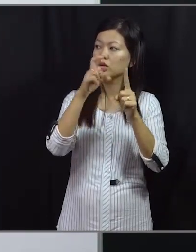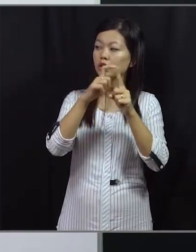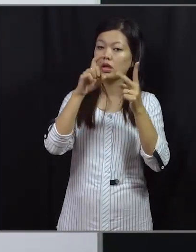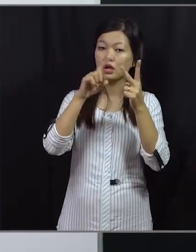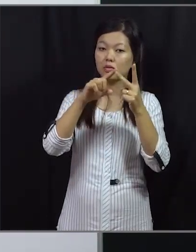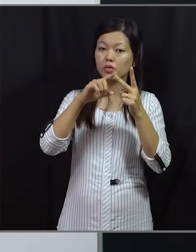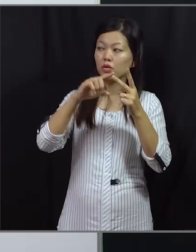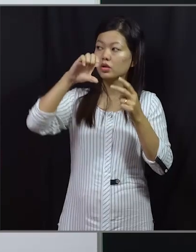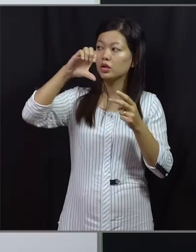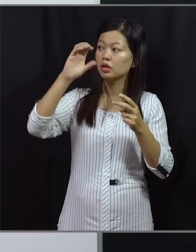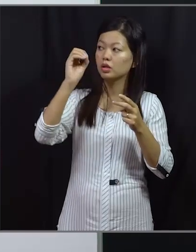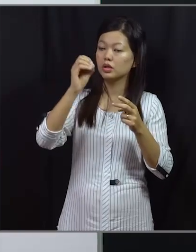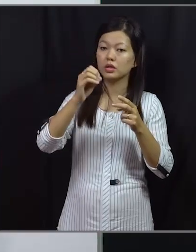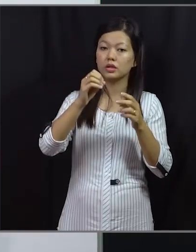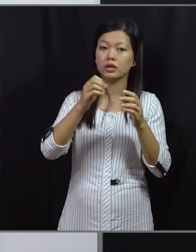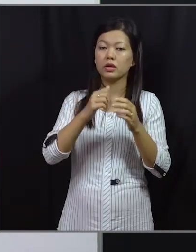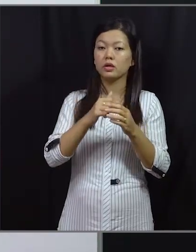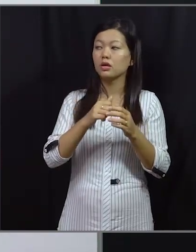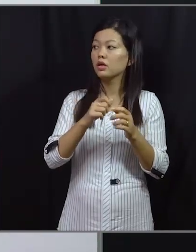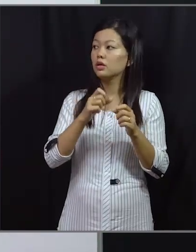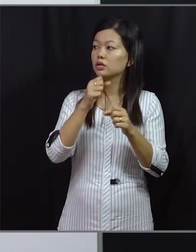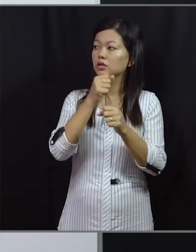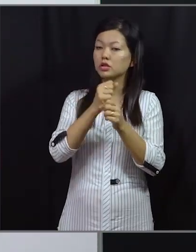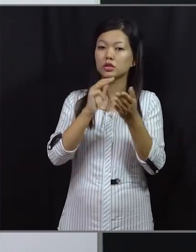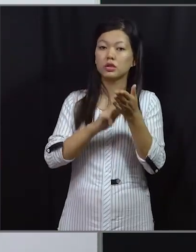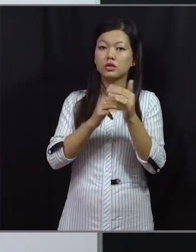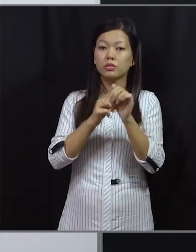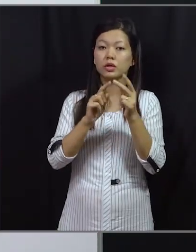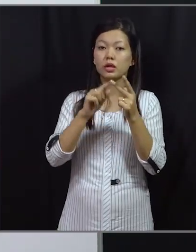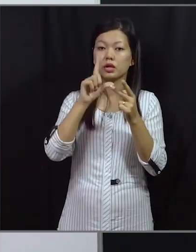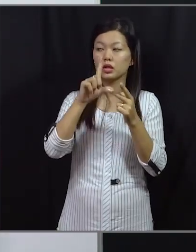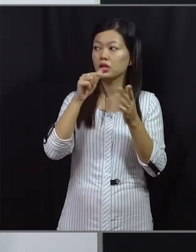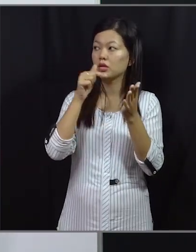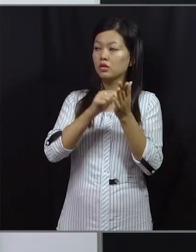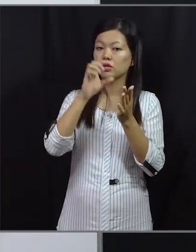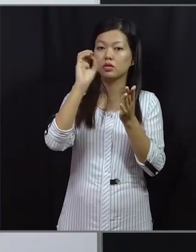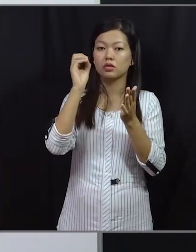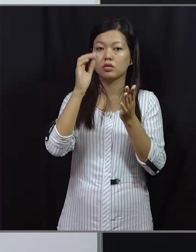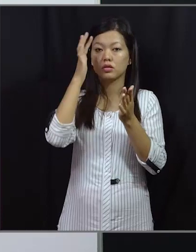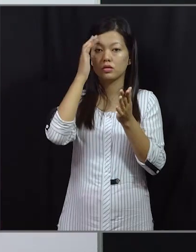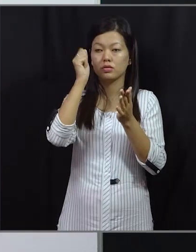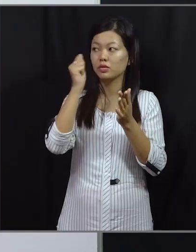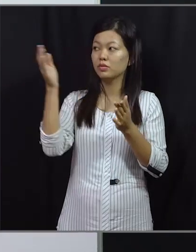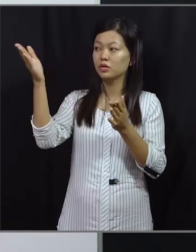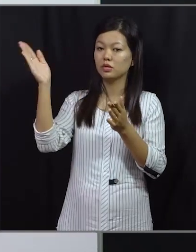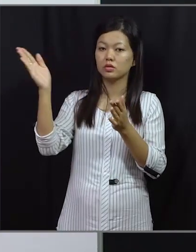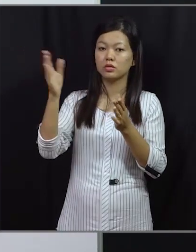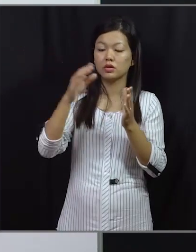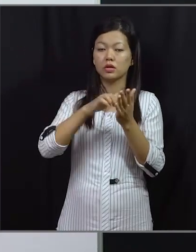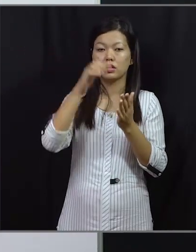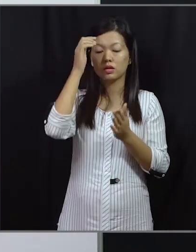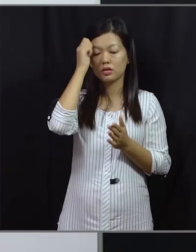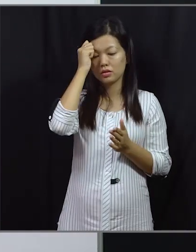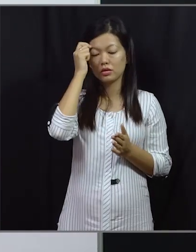Okay, so in this session we learn the types of sets. The first one, empty set, next singleton set,